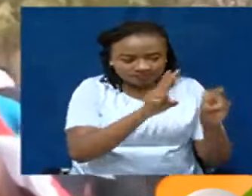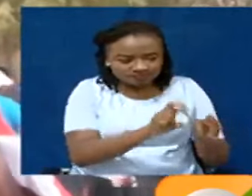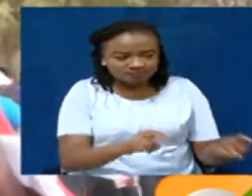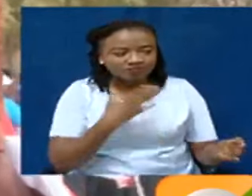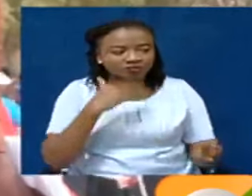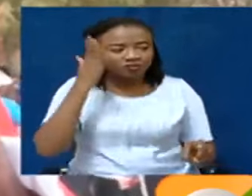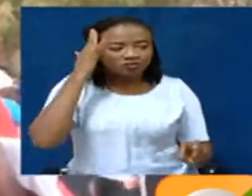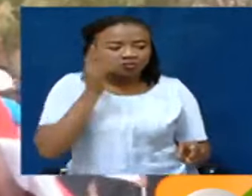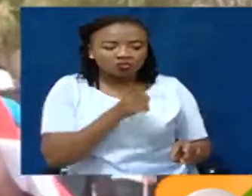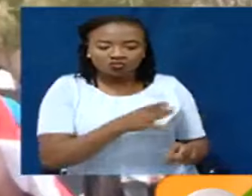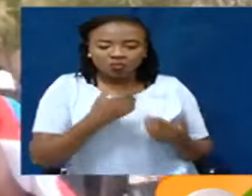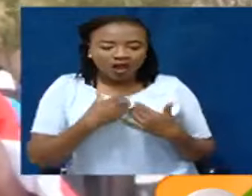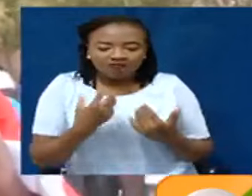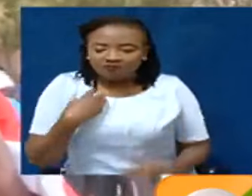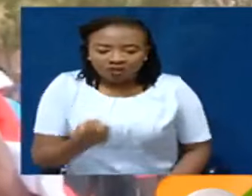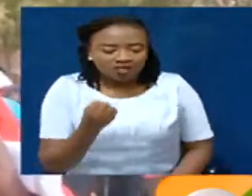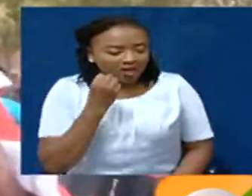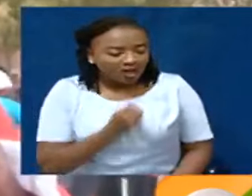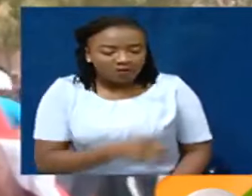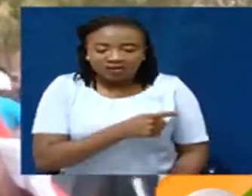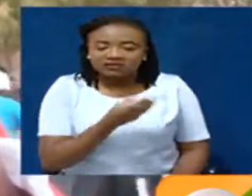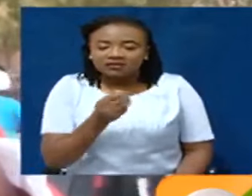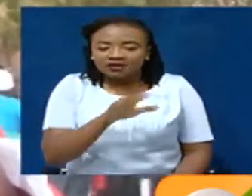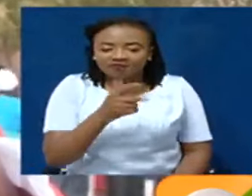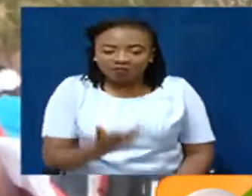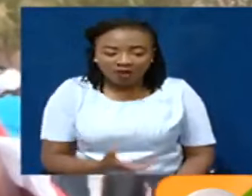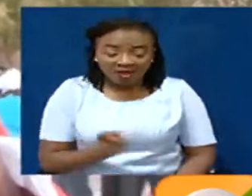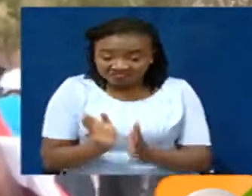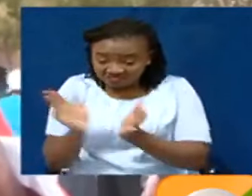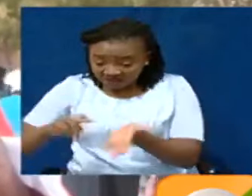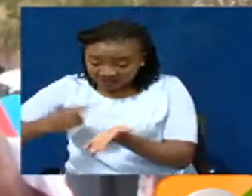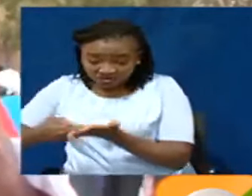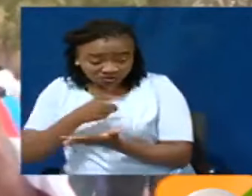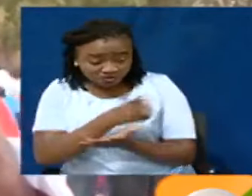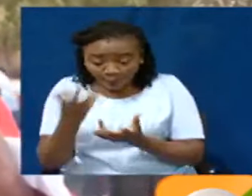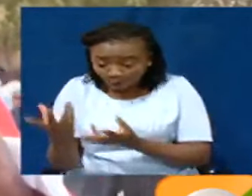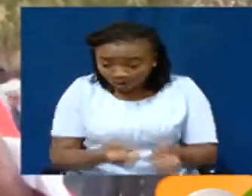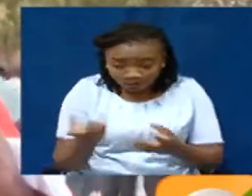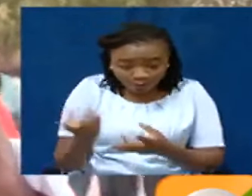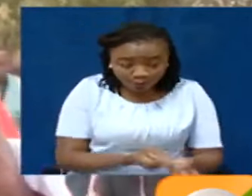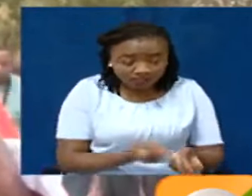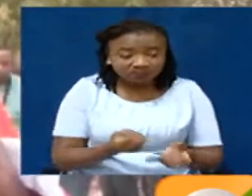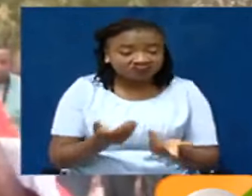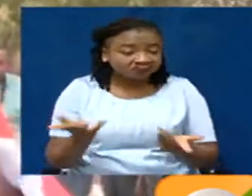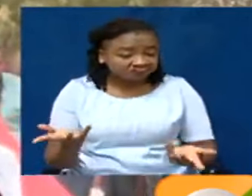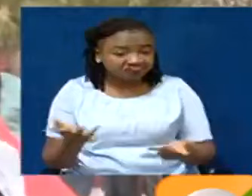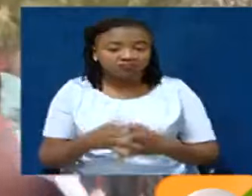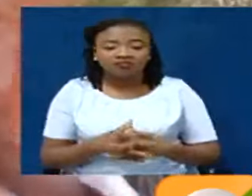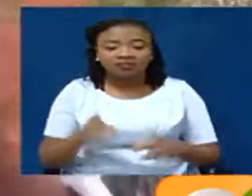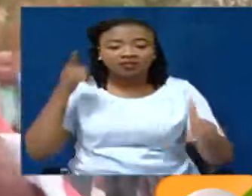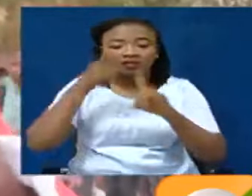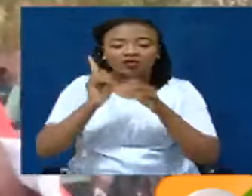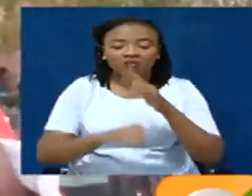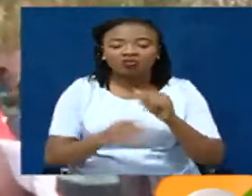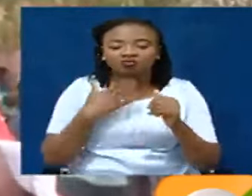amechukua vitu ya umma kiholela na ni nani ameabuse nafasi yake kwa njia ambayo amefanya, ili tupate